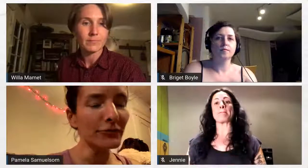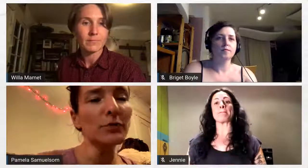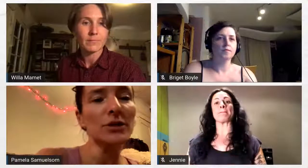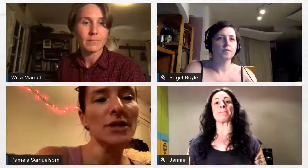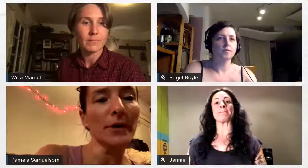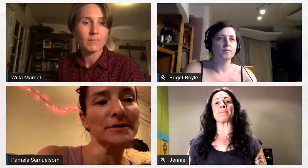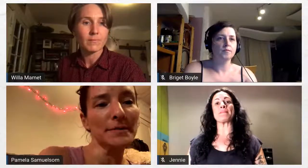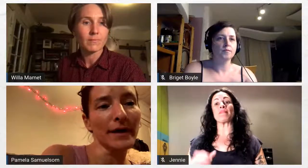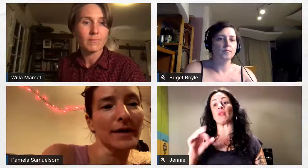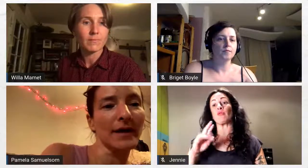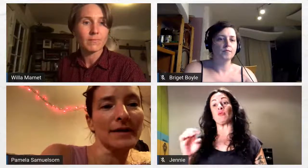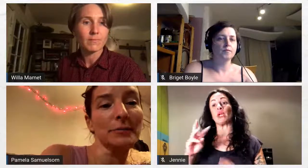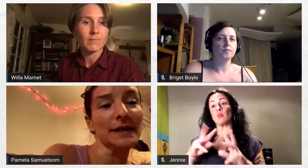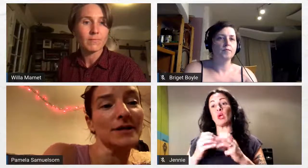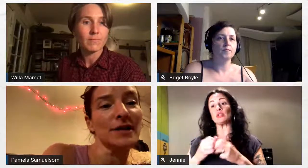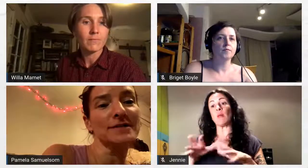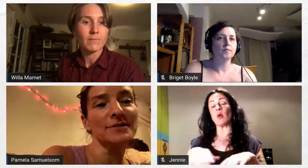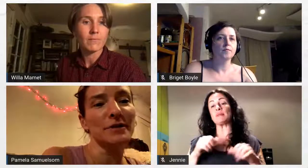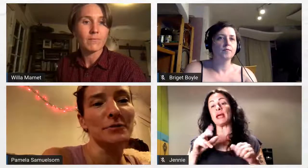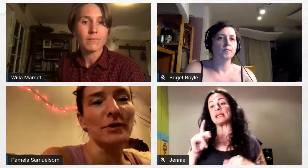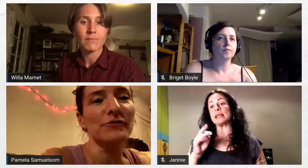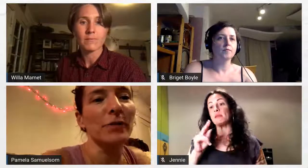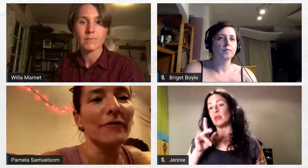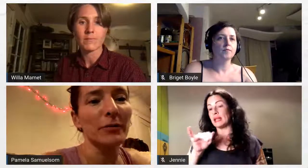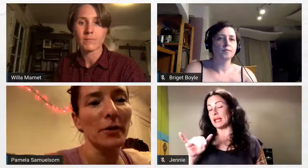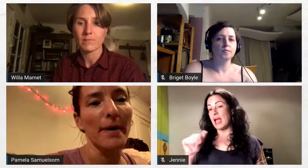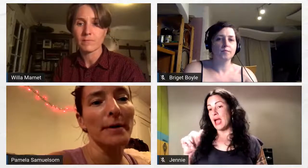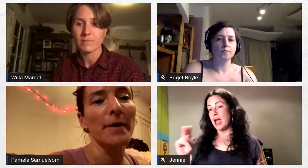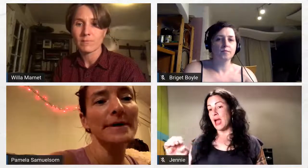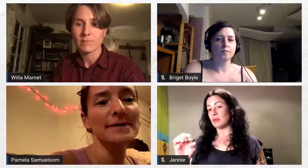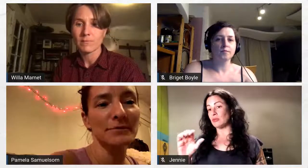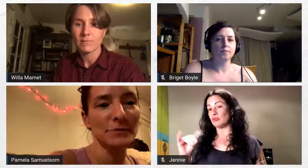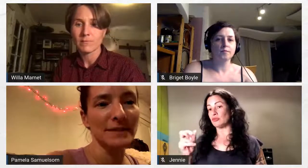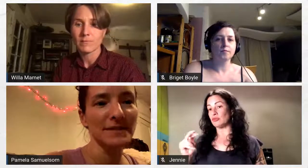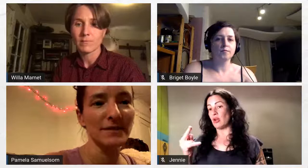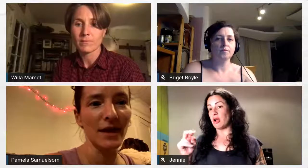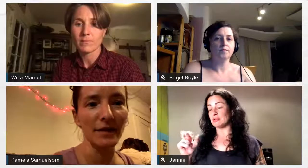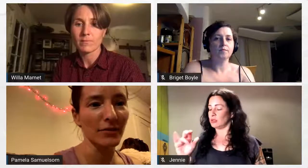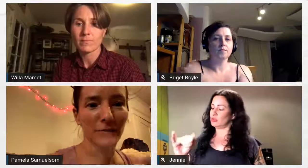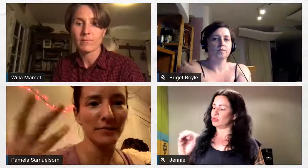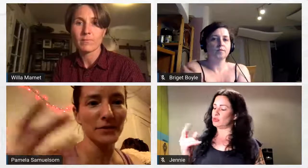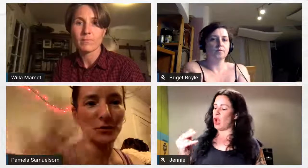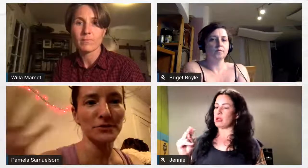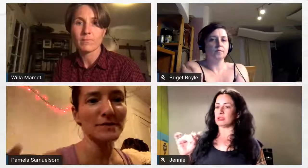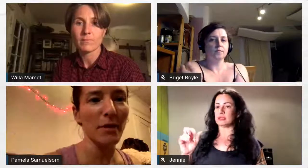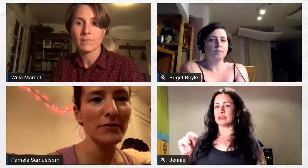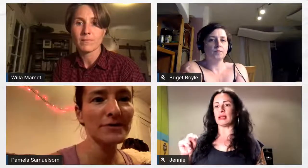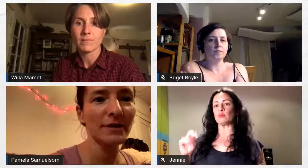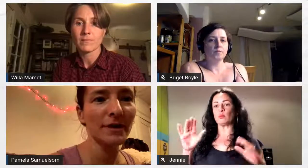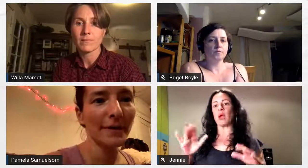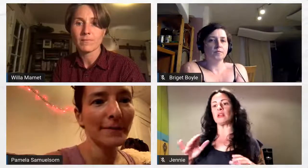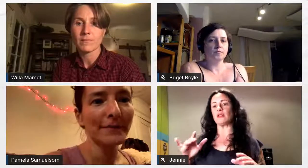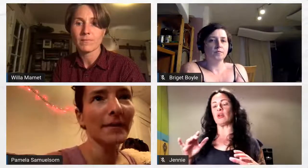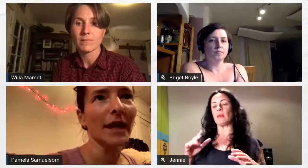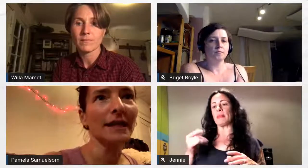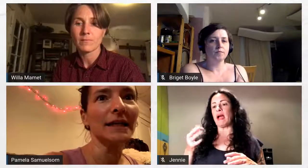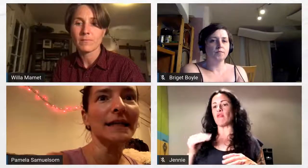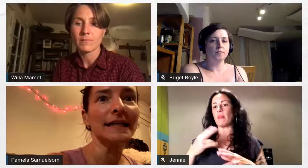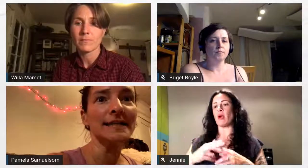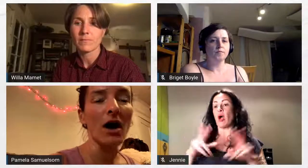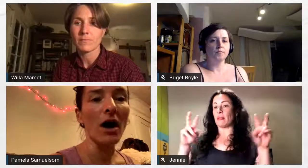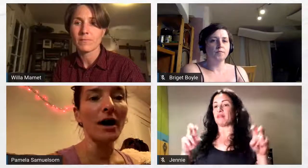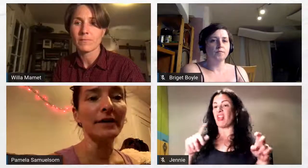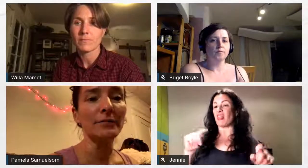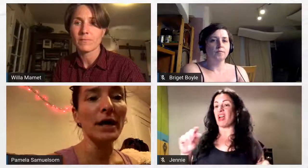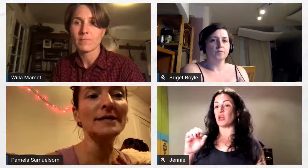It is a free workshop hosted by Kimberly Ann Johnson, who has a wonderful platform called Maga Mamas, which is the Sorceress Mothers. And